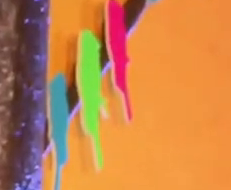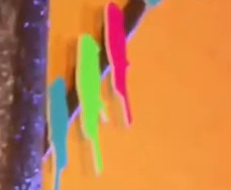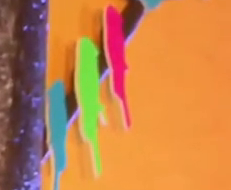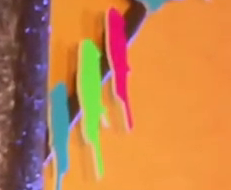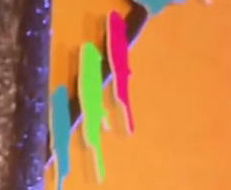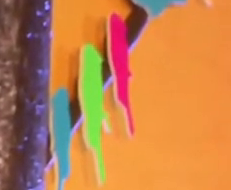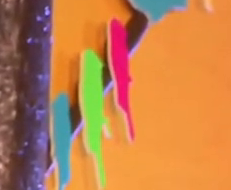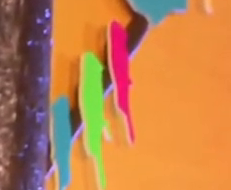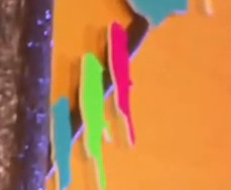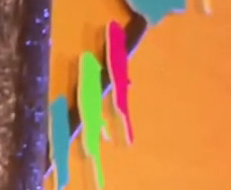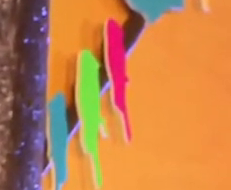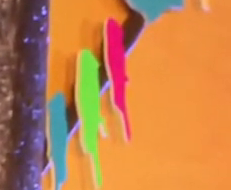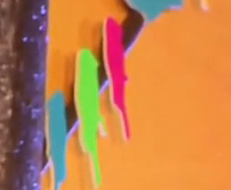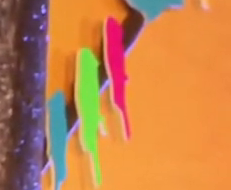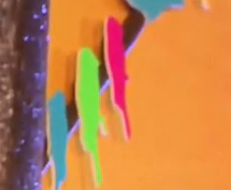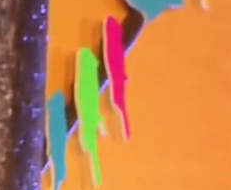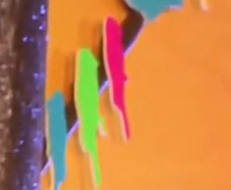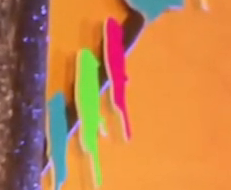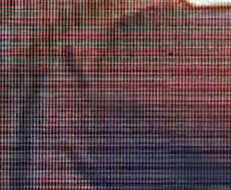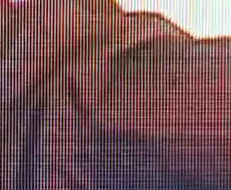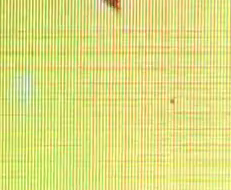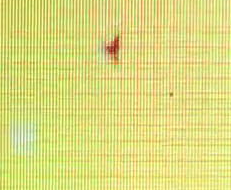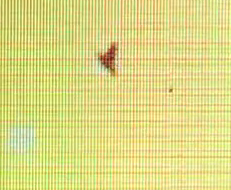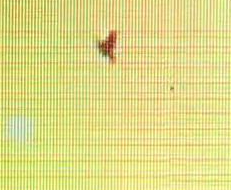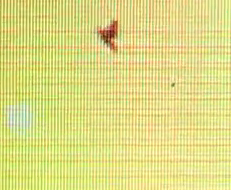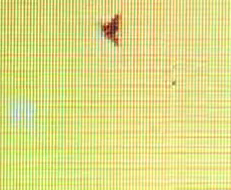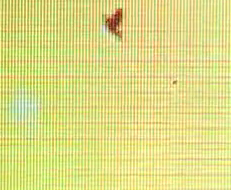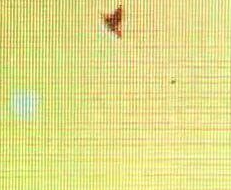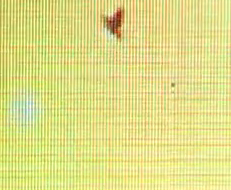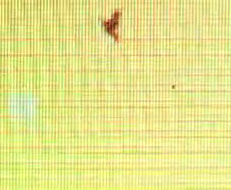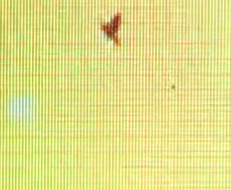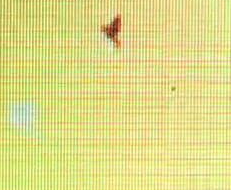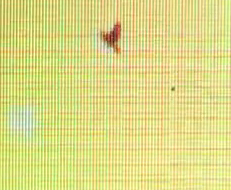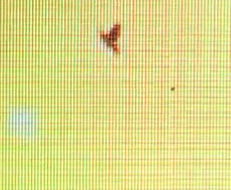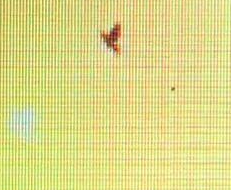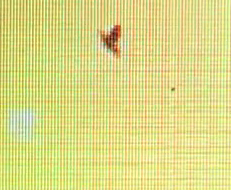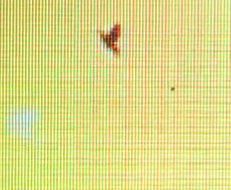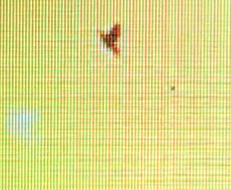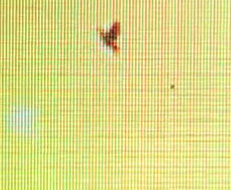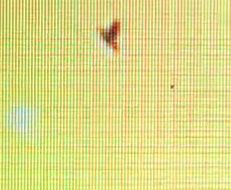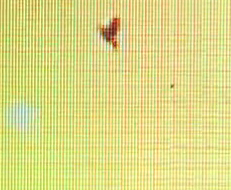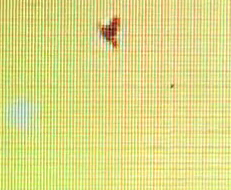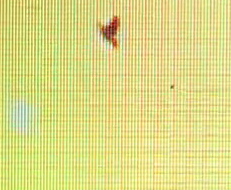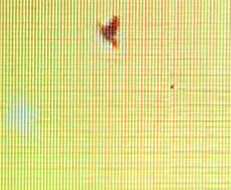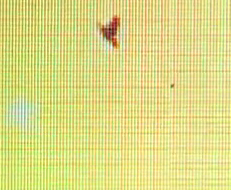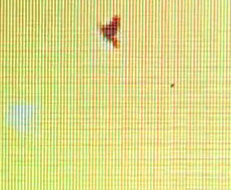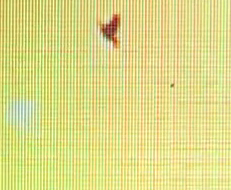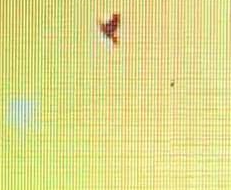Thank you. After Arnab, it's difficult and very difficult.